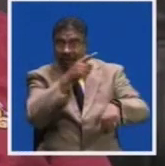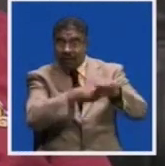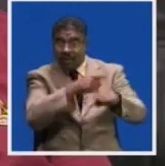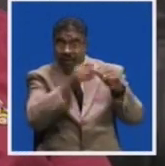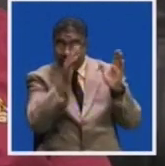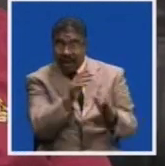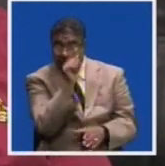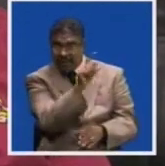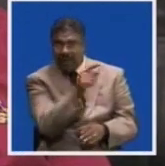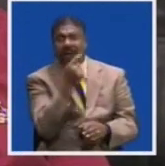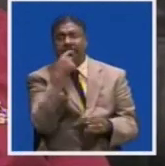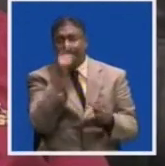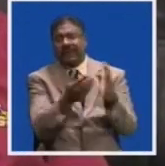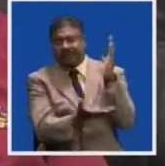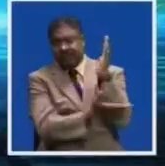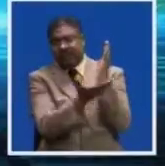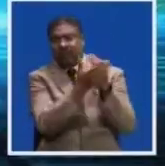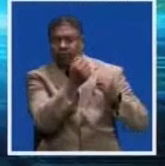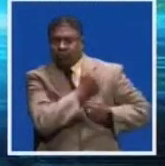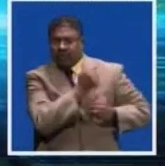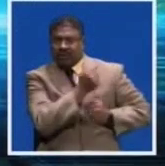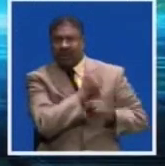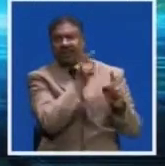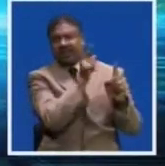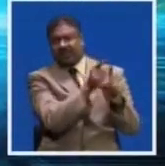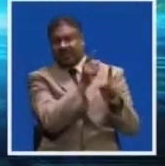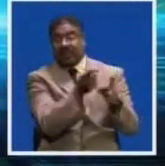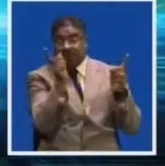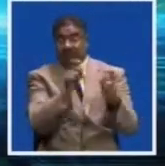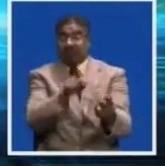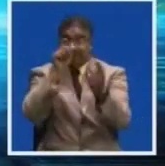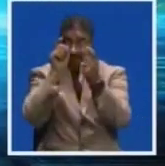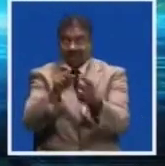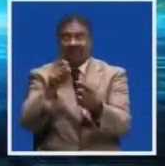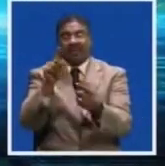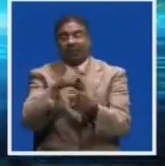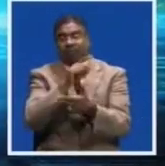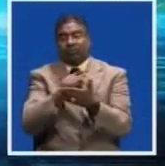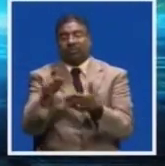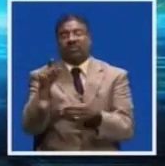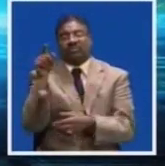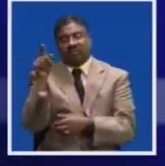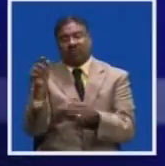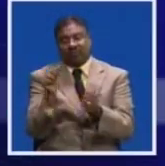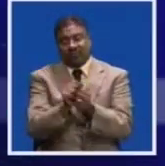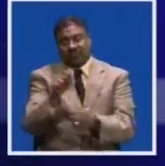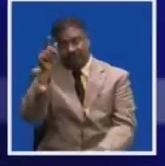technical bench to improve the back line, which looked porous during the Zambia-Congo-Brazzaville game.